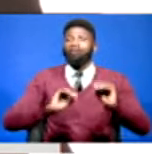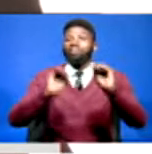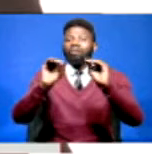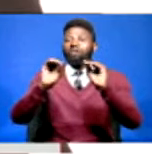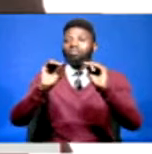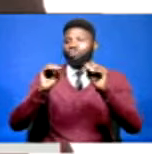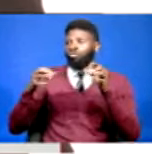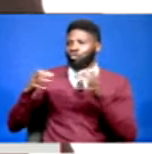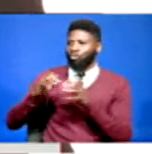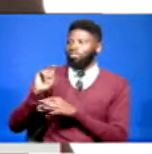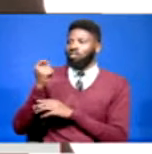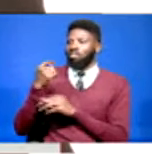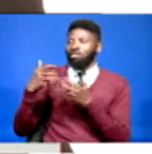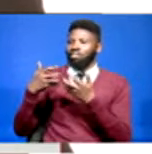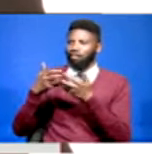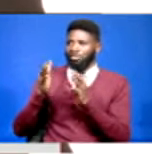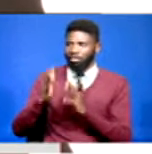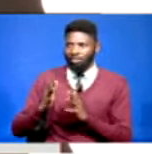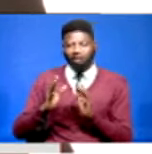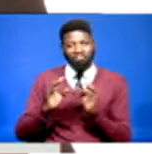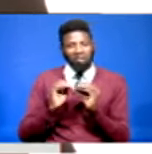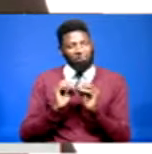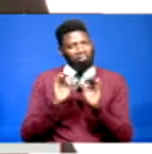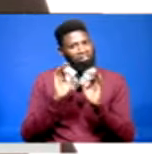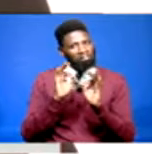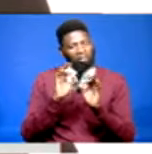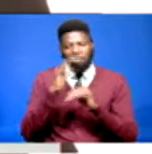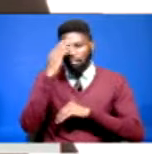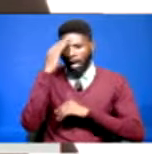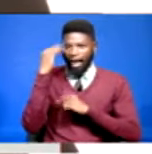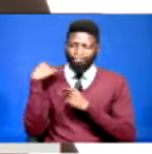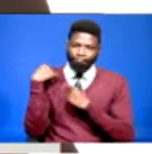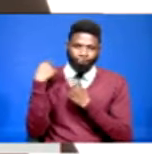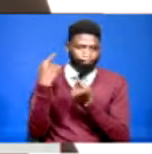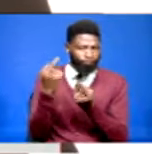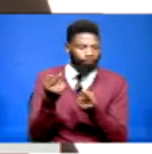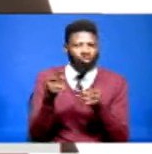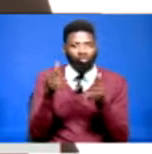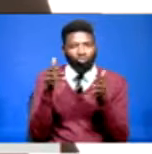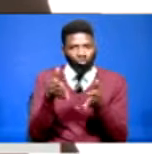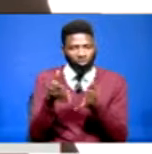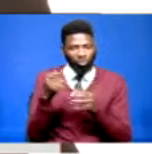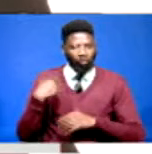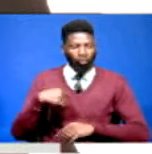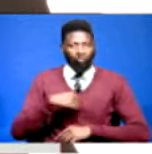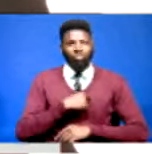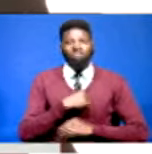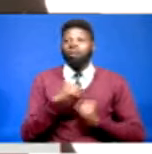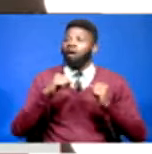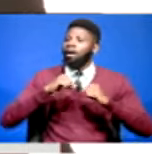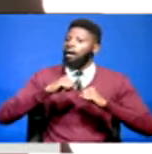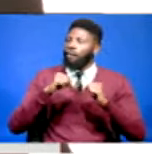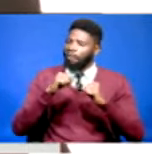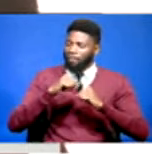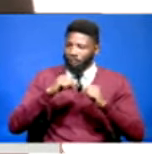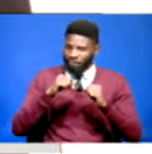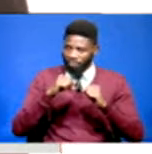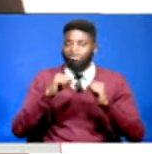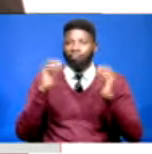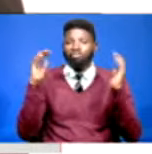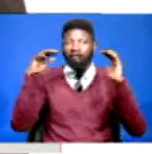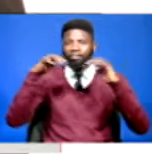rich session from Monday up to today, and we are grateful the convention came to a successful end